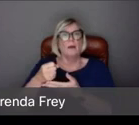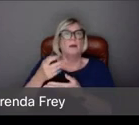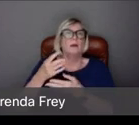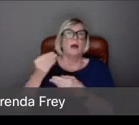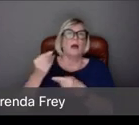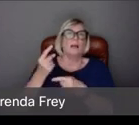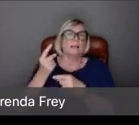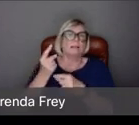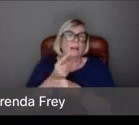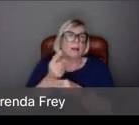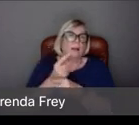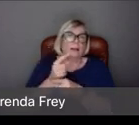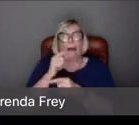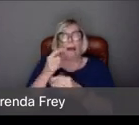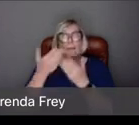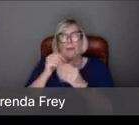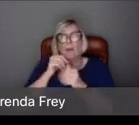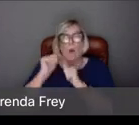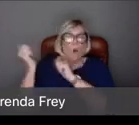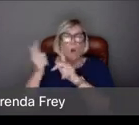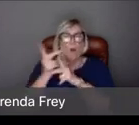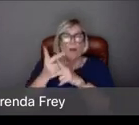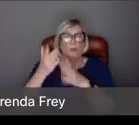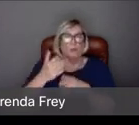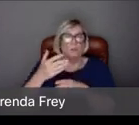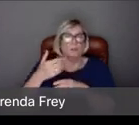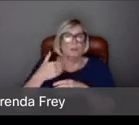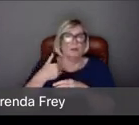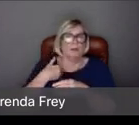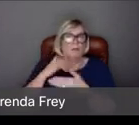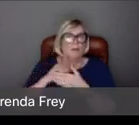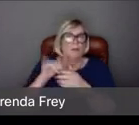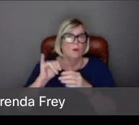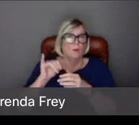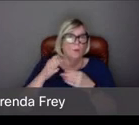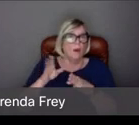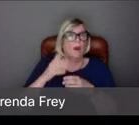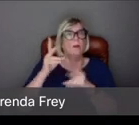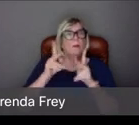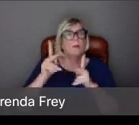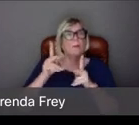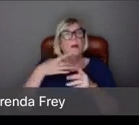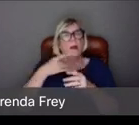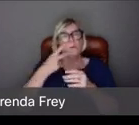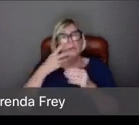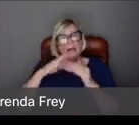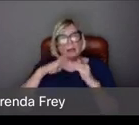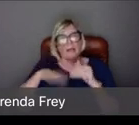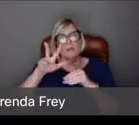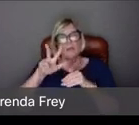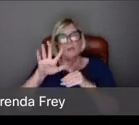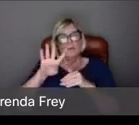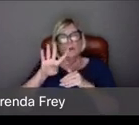this for all lenders, the number that lenders like to see is less than 34% of